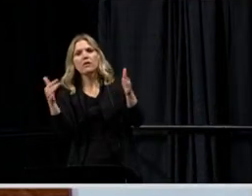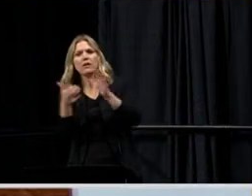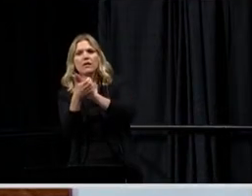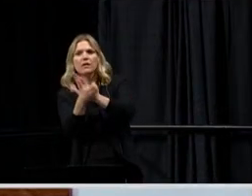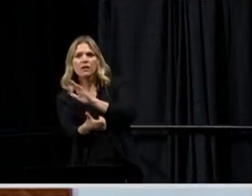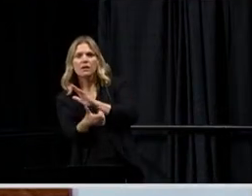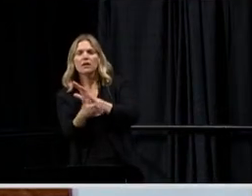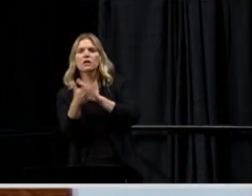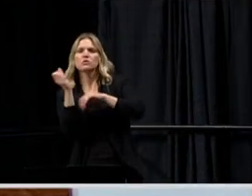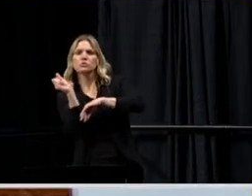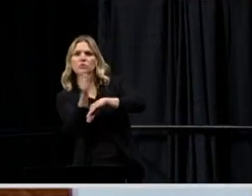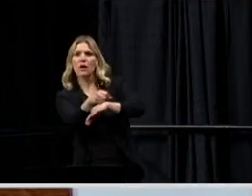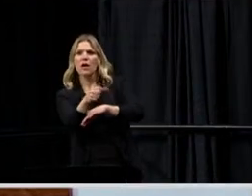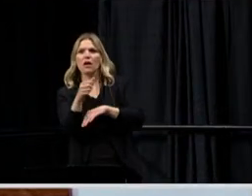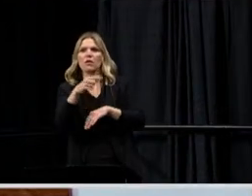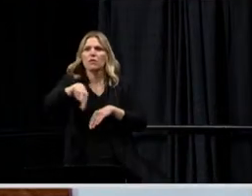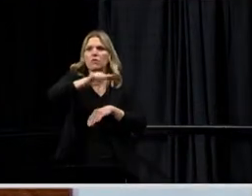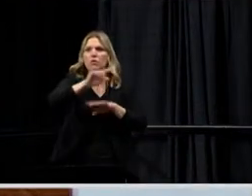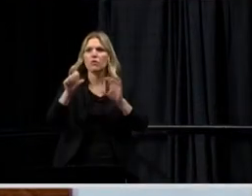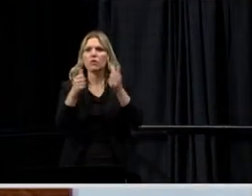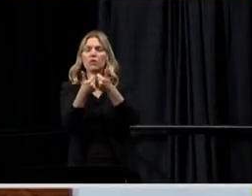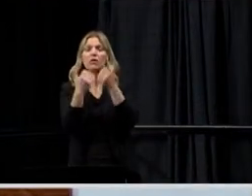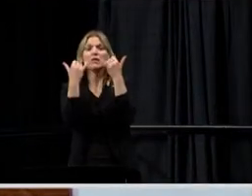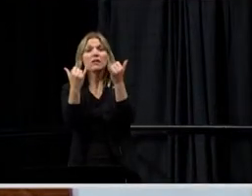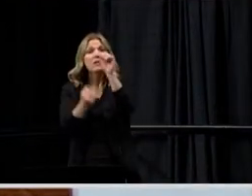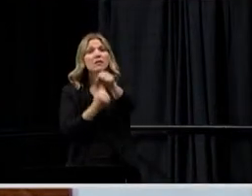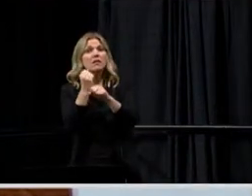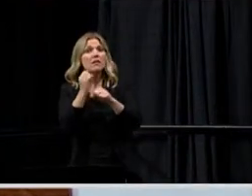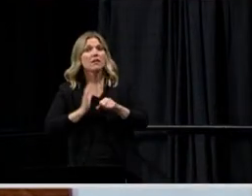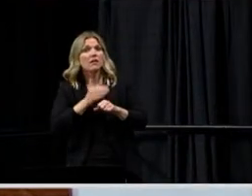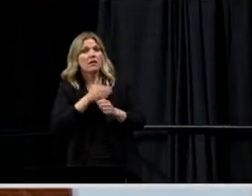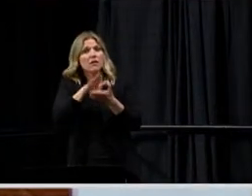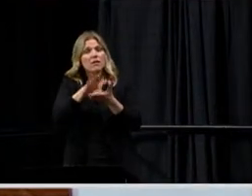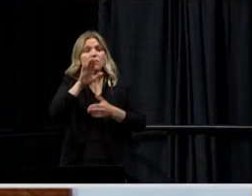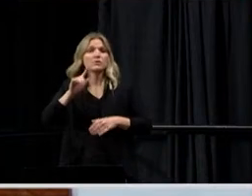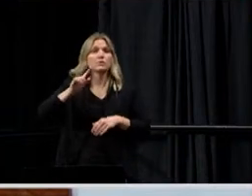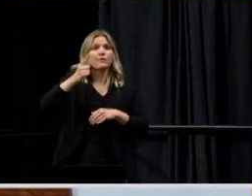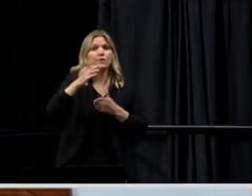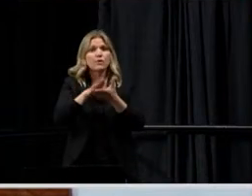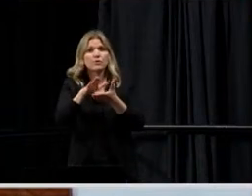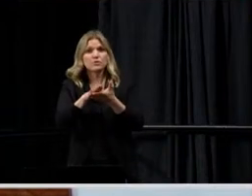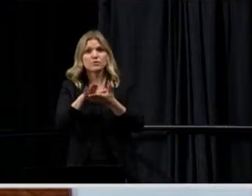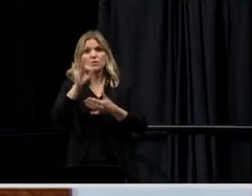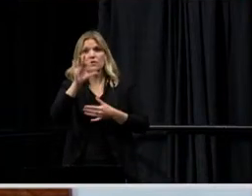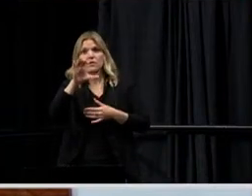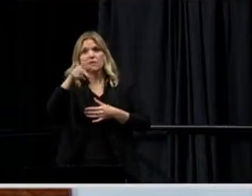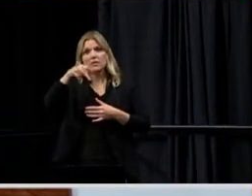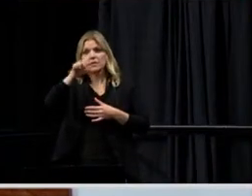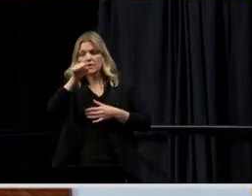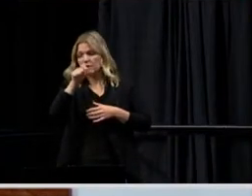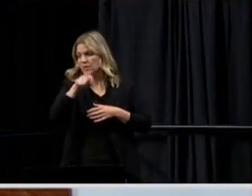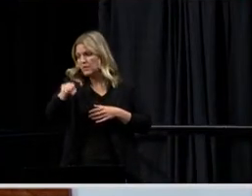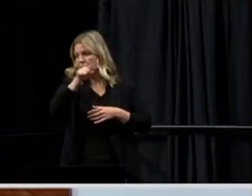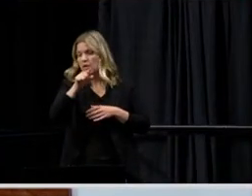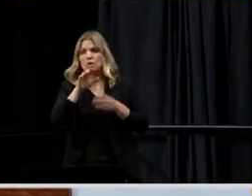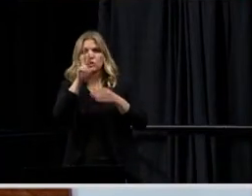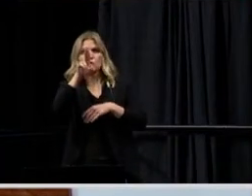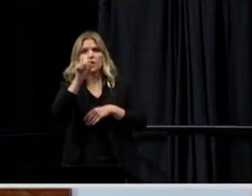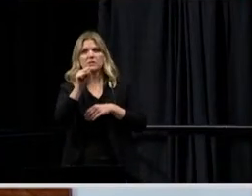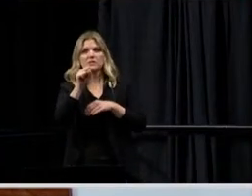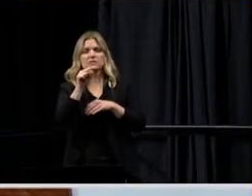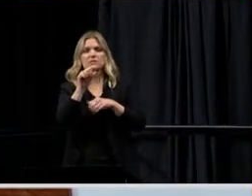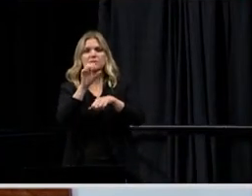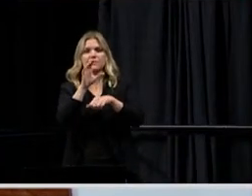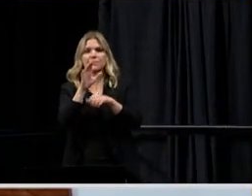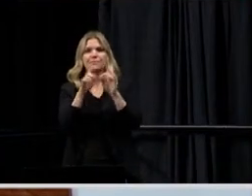skills to conquer the obstacles. This year, our school was the first school in Fayette County to earn the 2021 U.S. Department of